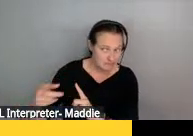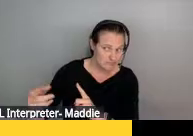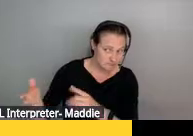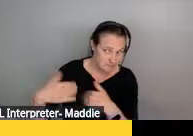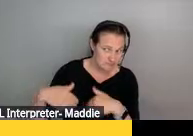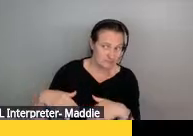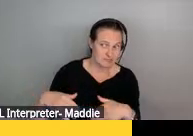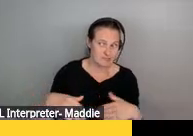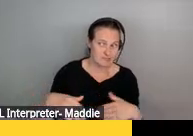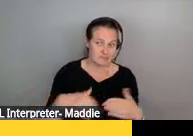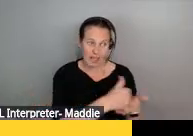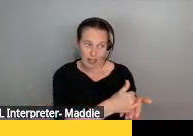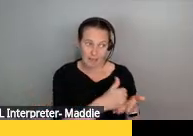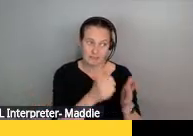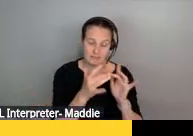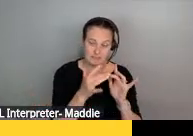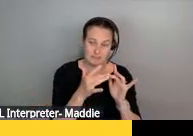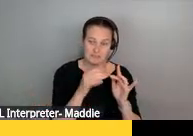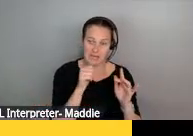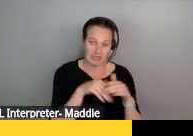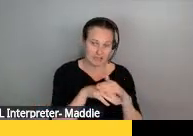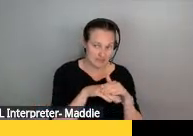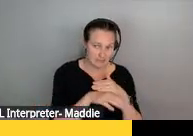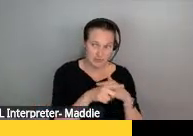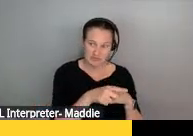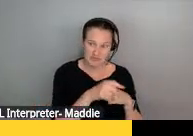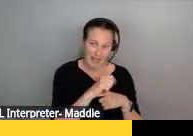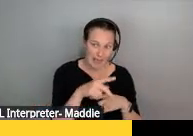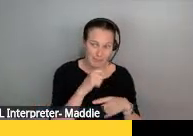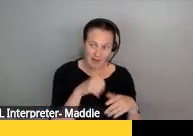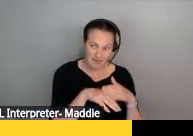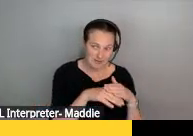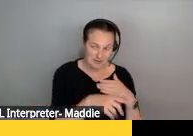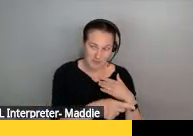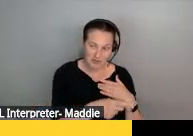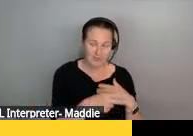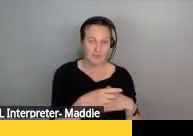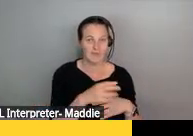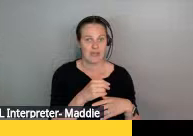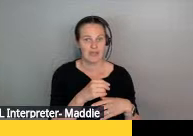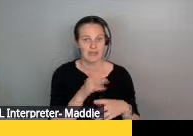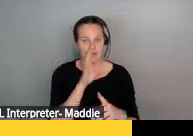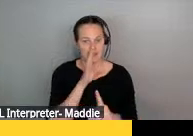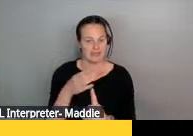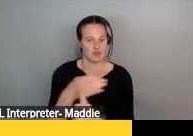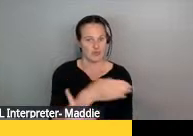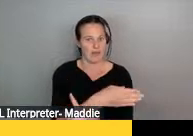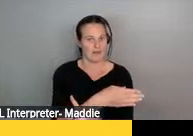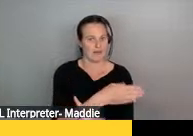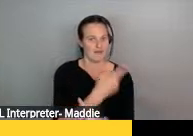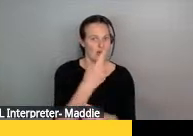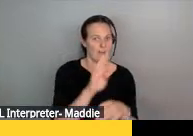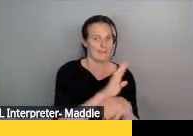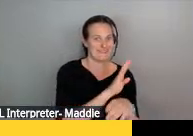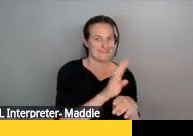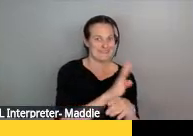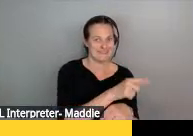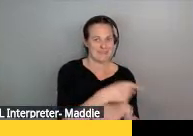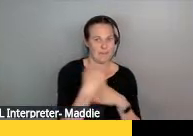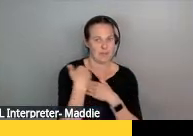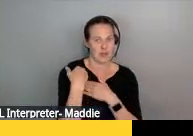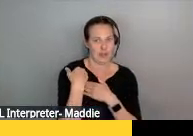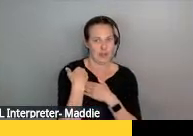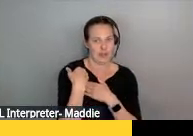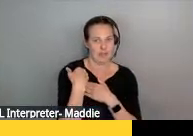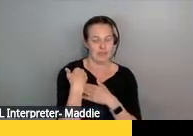websites and apps. It also creates kind of an indirect burden on businesses because in our